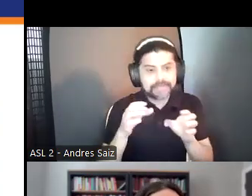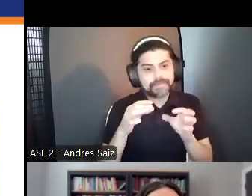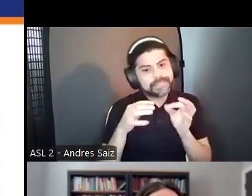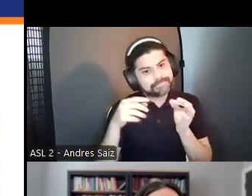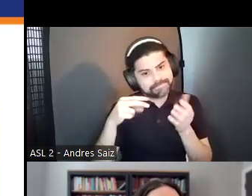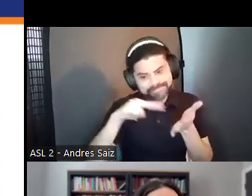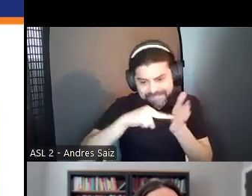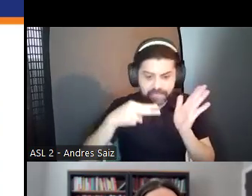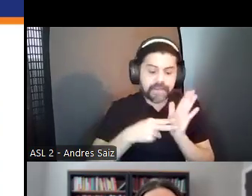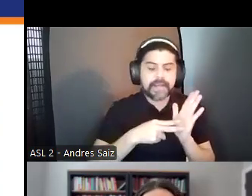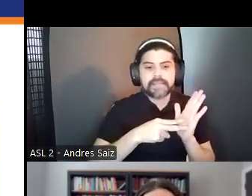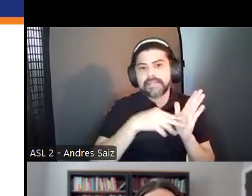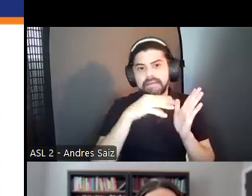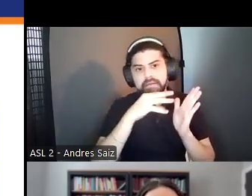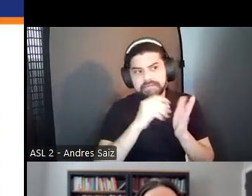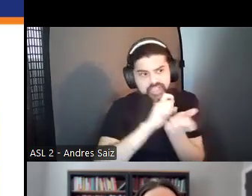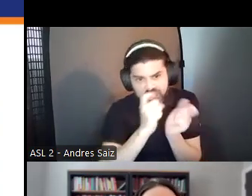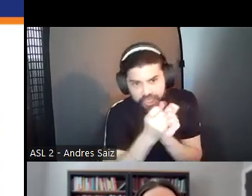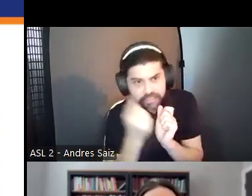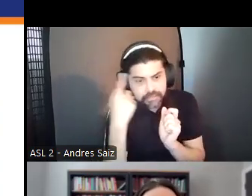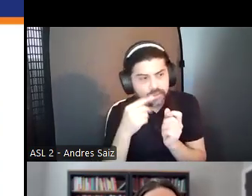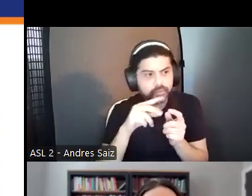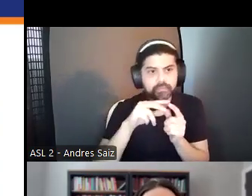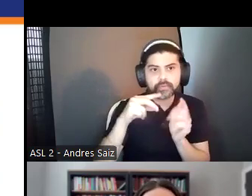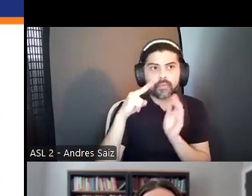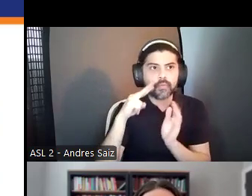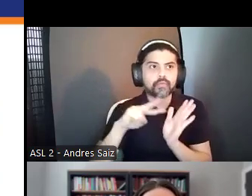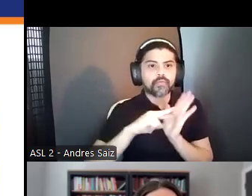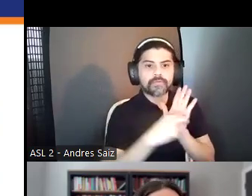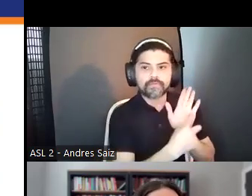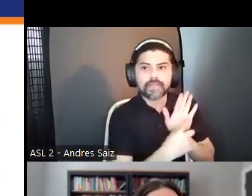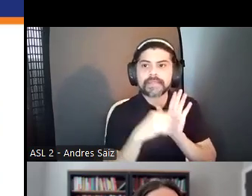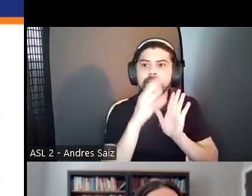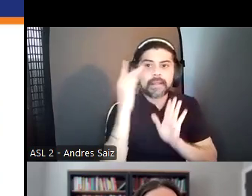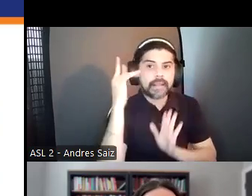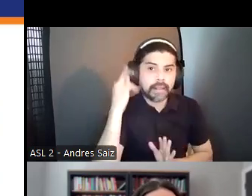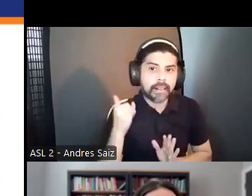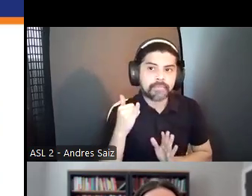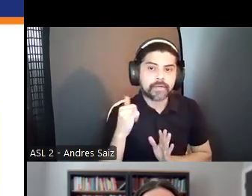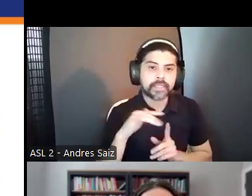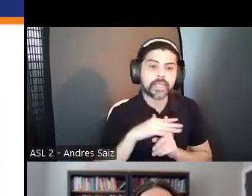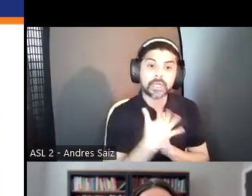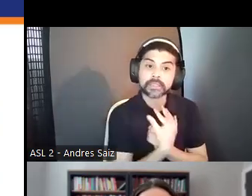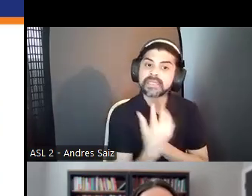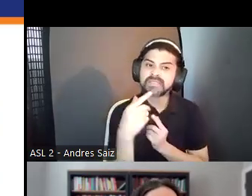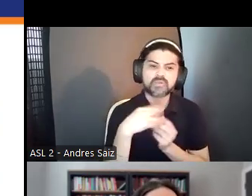reflect the California MPA context. So I'll briefly walk through these 6 components just to sort of